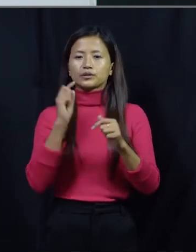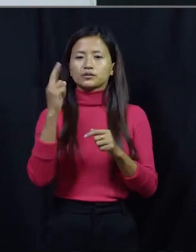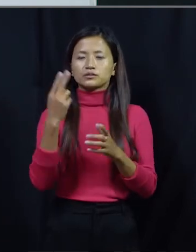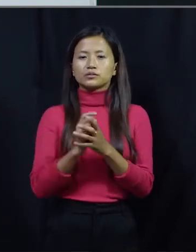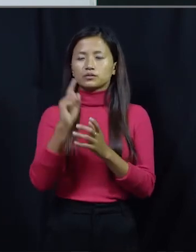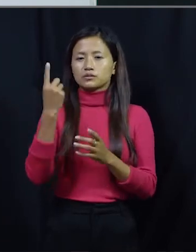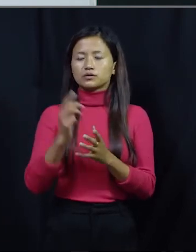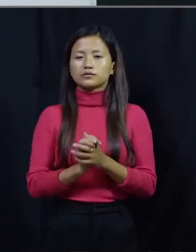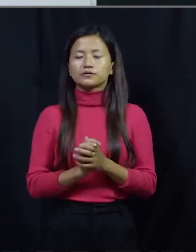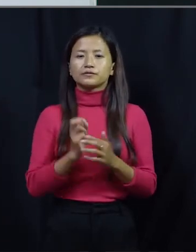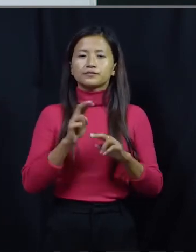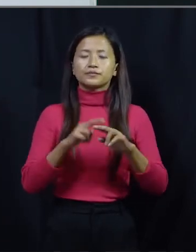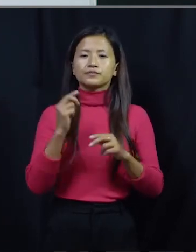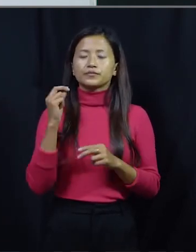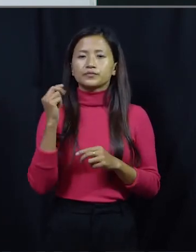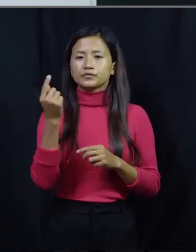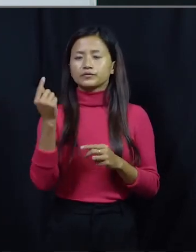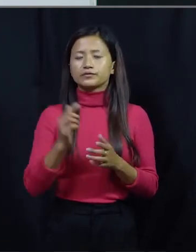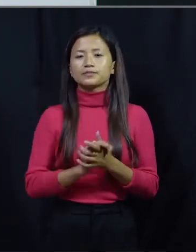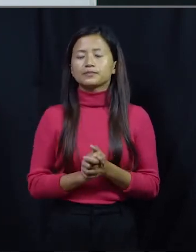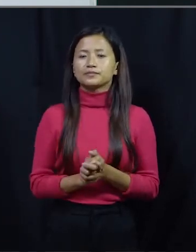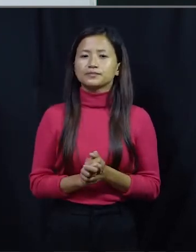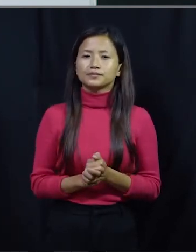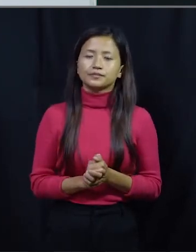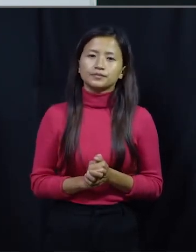one function.